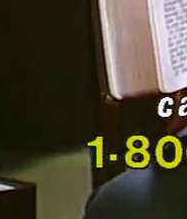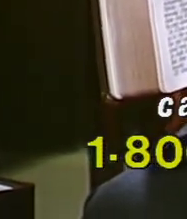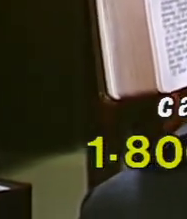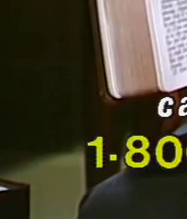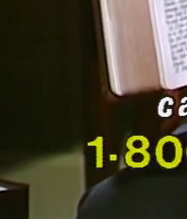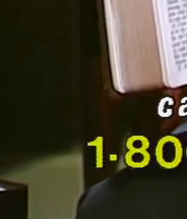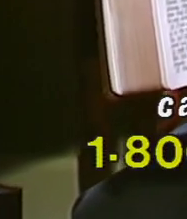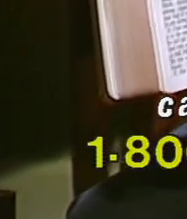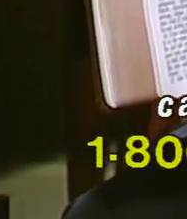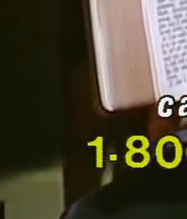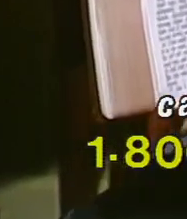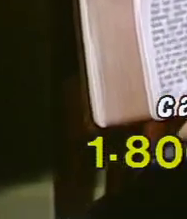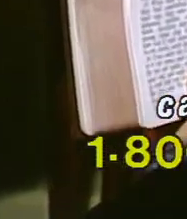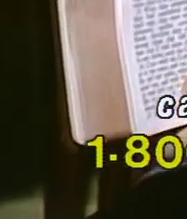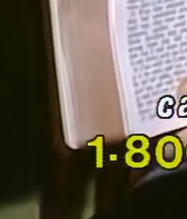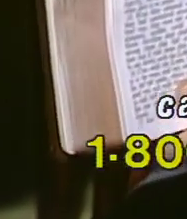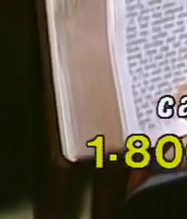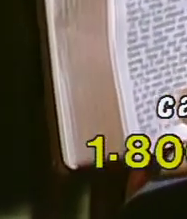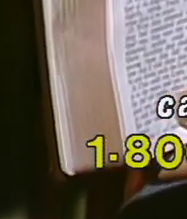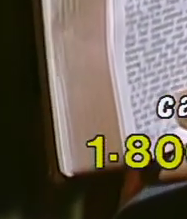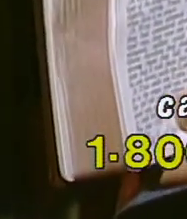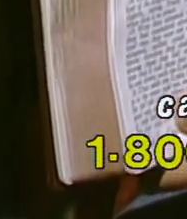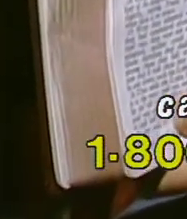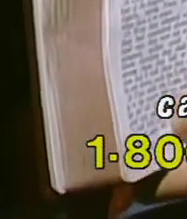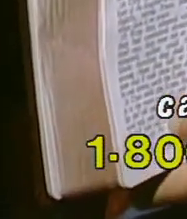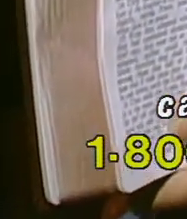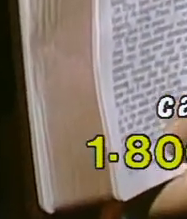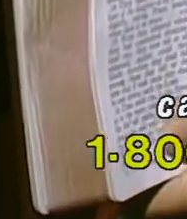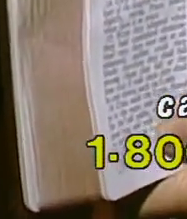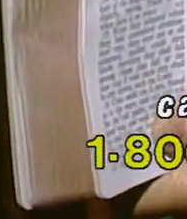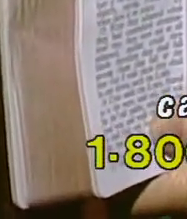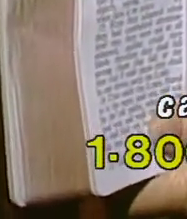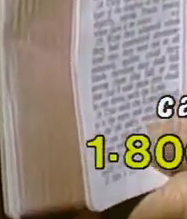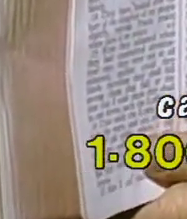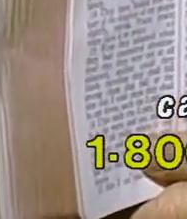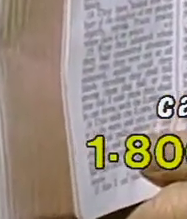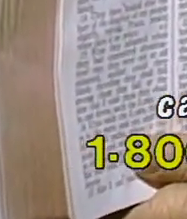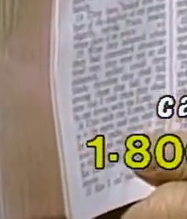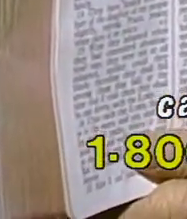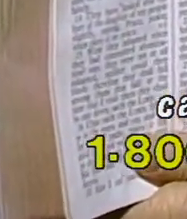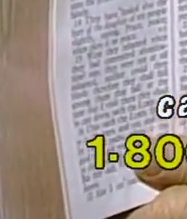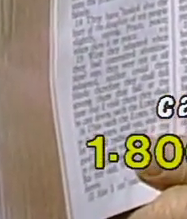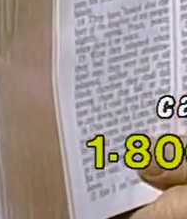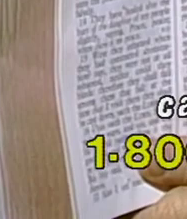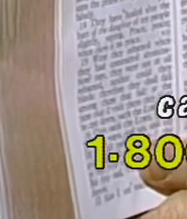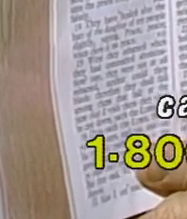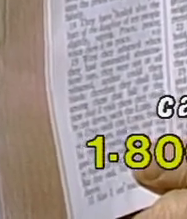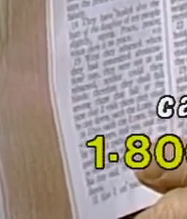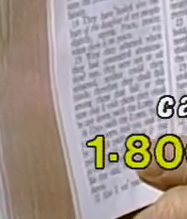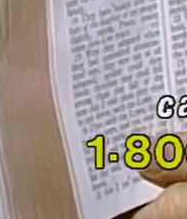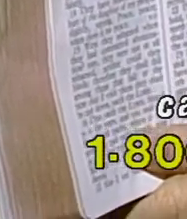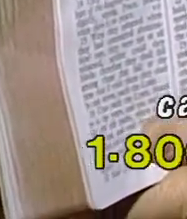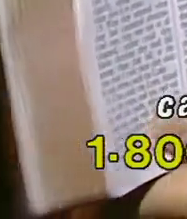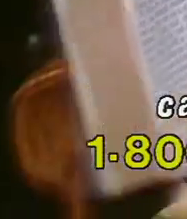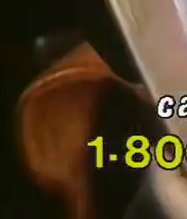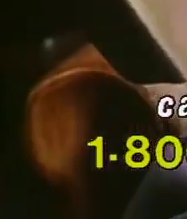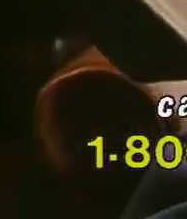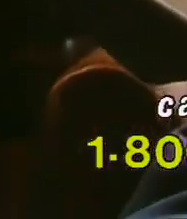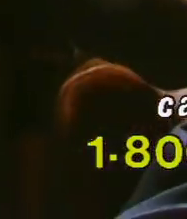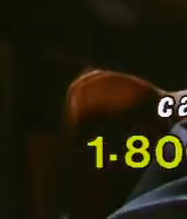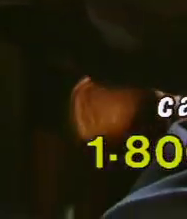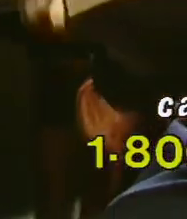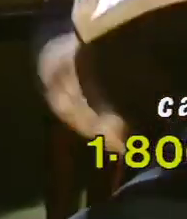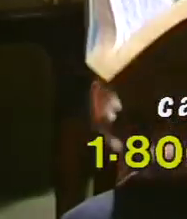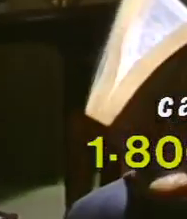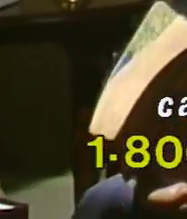and every word that is difficult in a verse, well, it's explained at the end of that verse, and other scripture references to help you understand